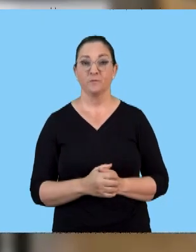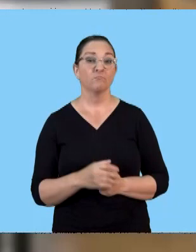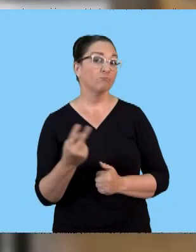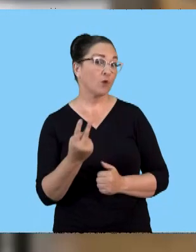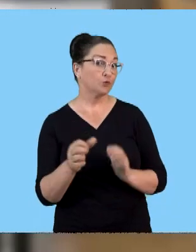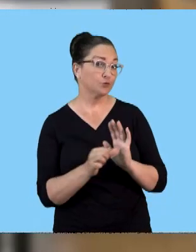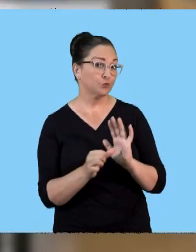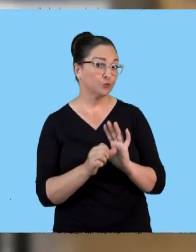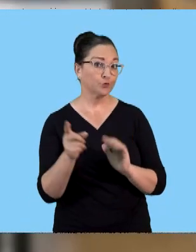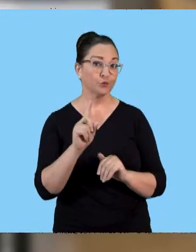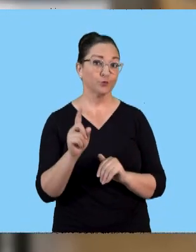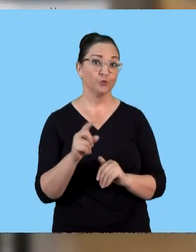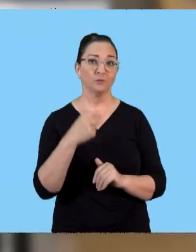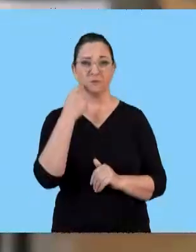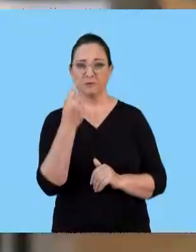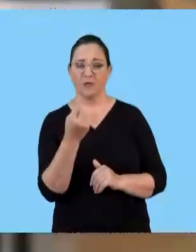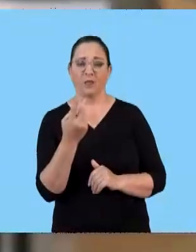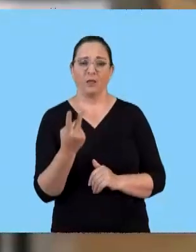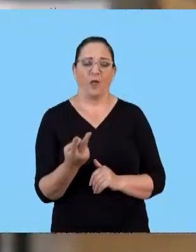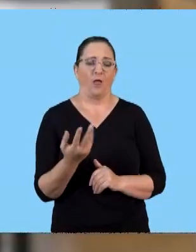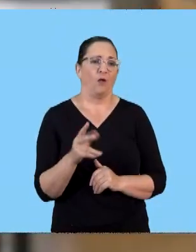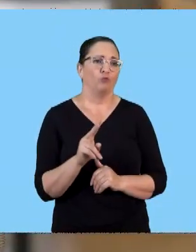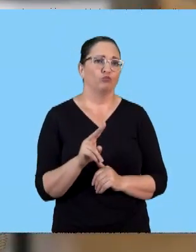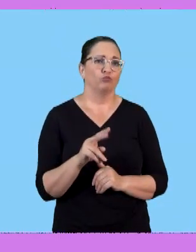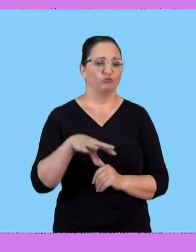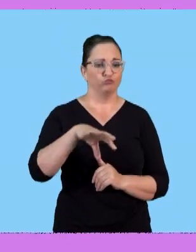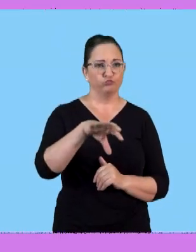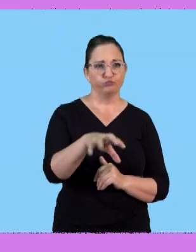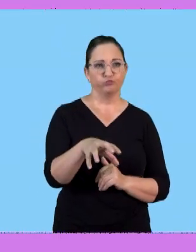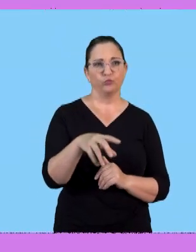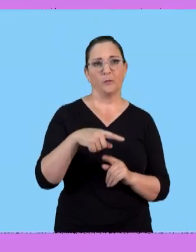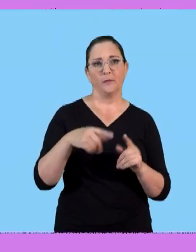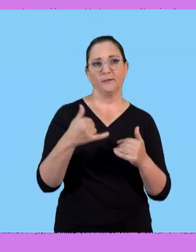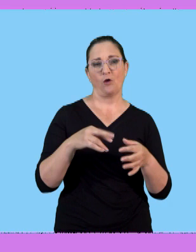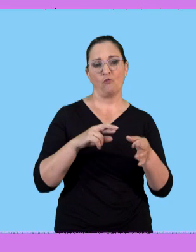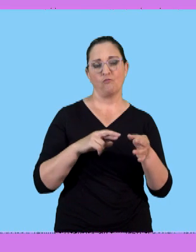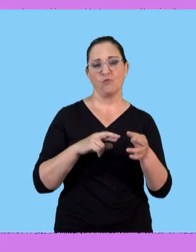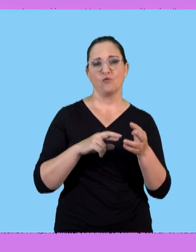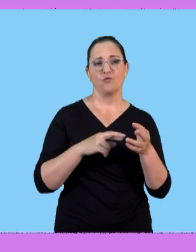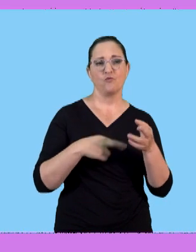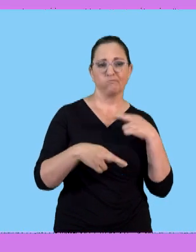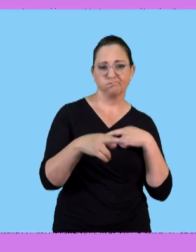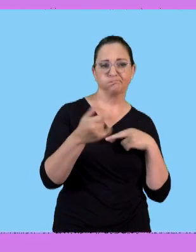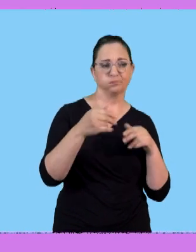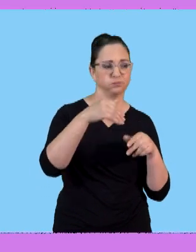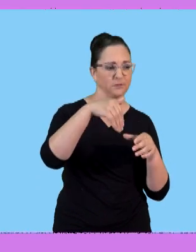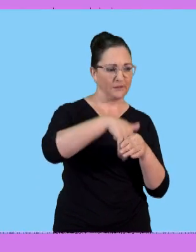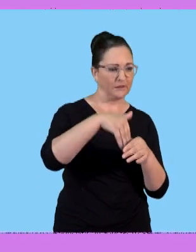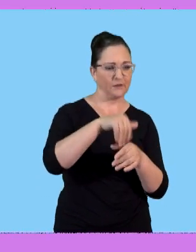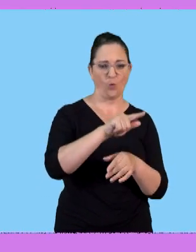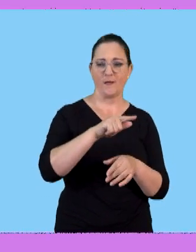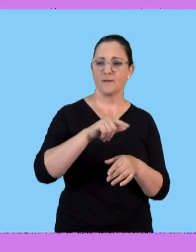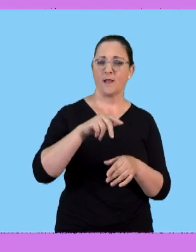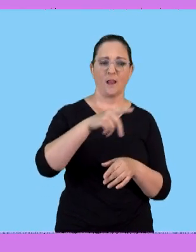important is we will look at relative position. So what is it? A position relative to the surrounding landmarks,